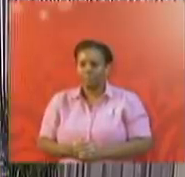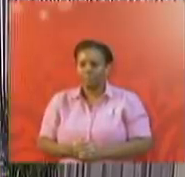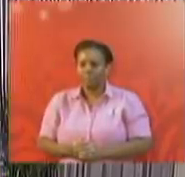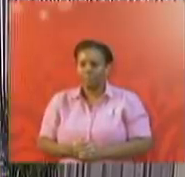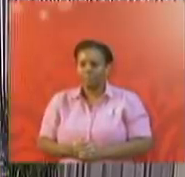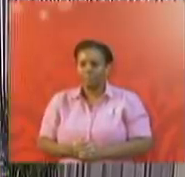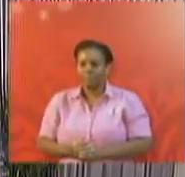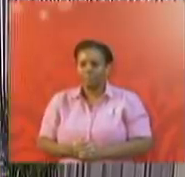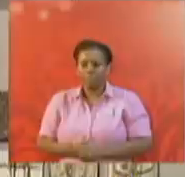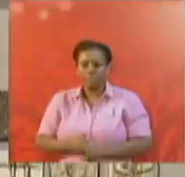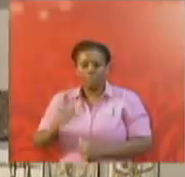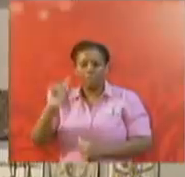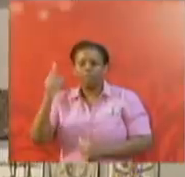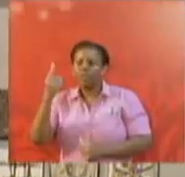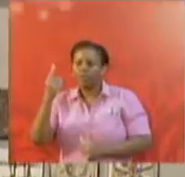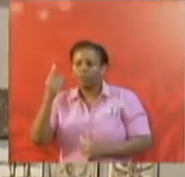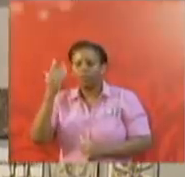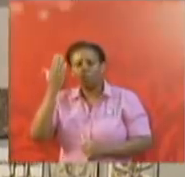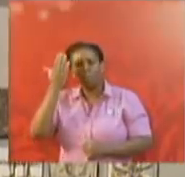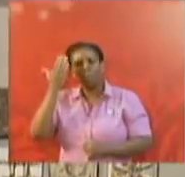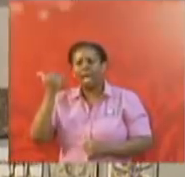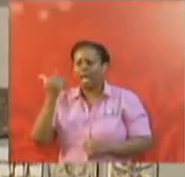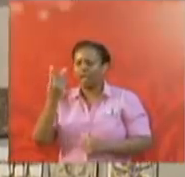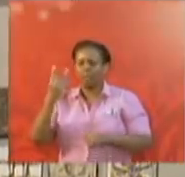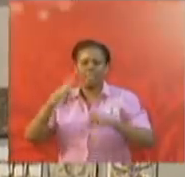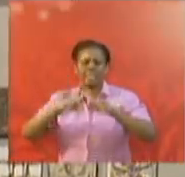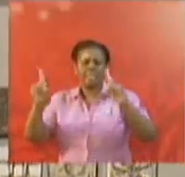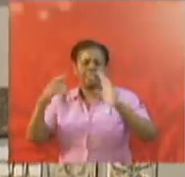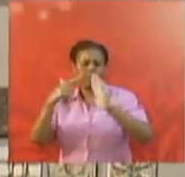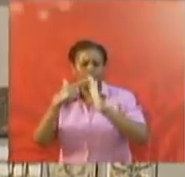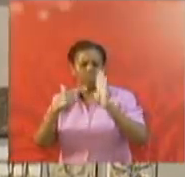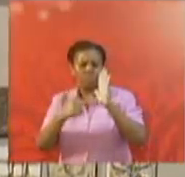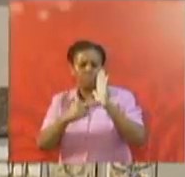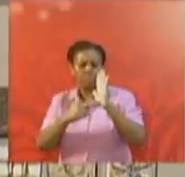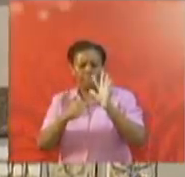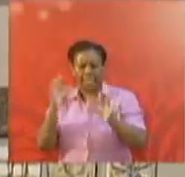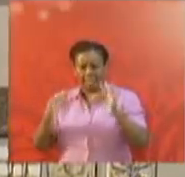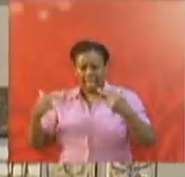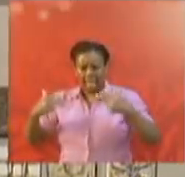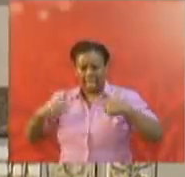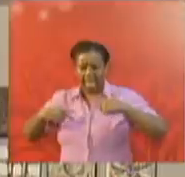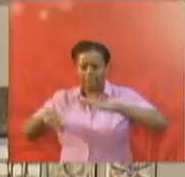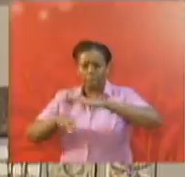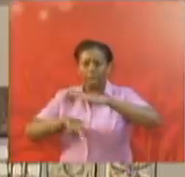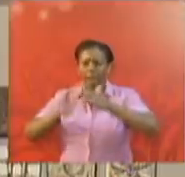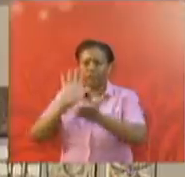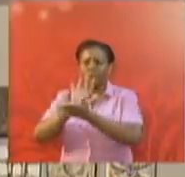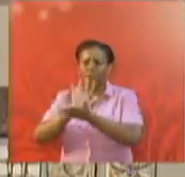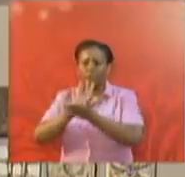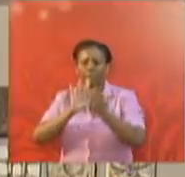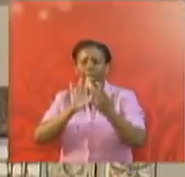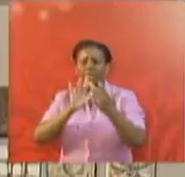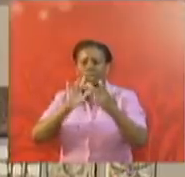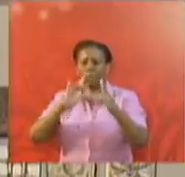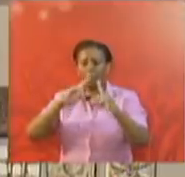in instructions. Once there is a primary contact of a confirmed case, the procedure is that